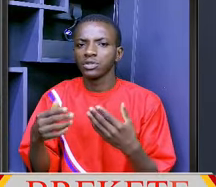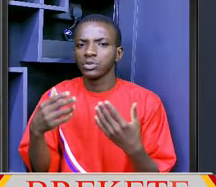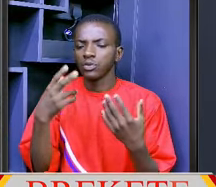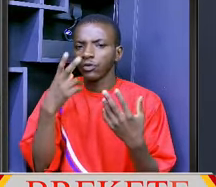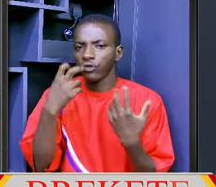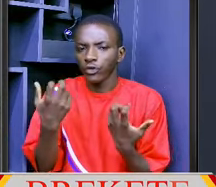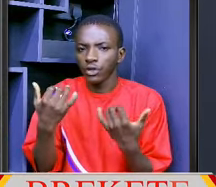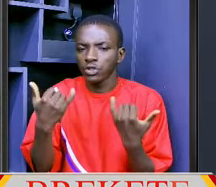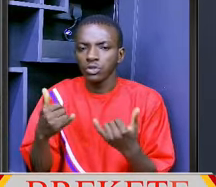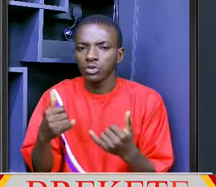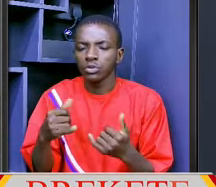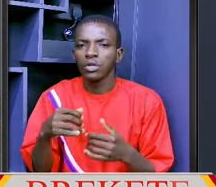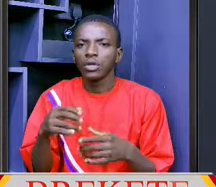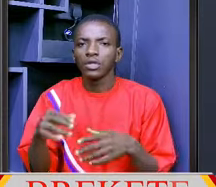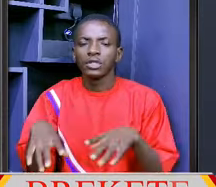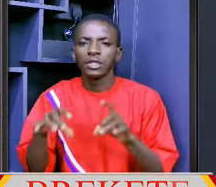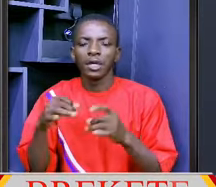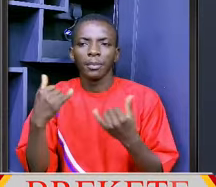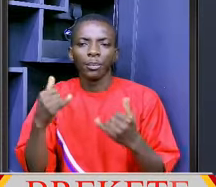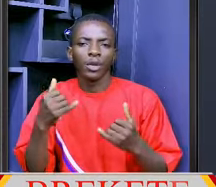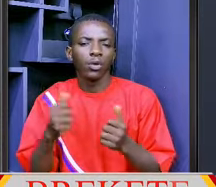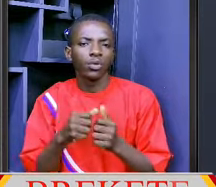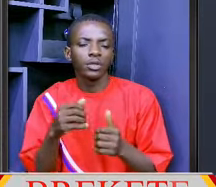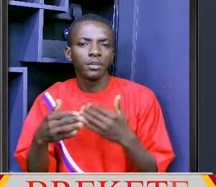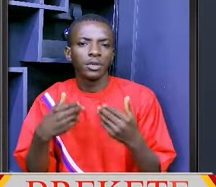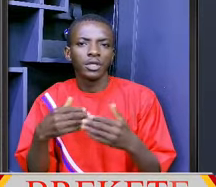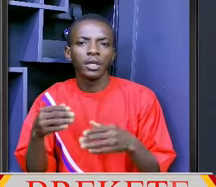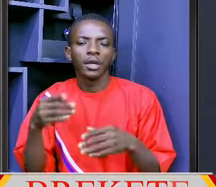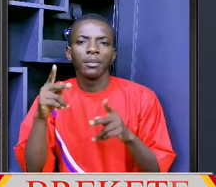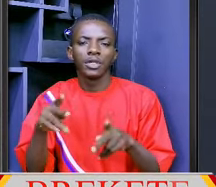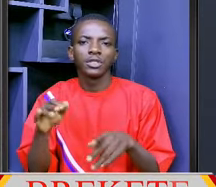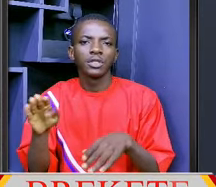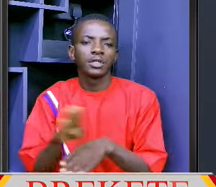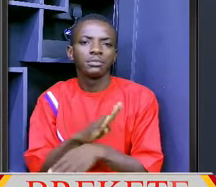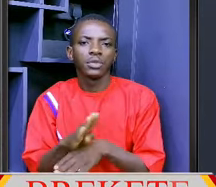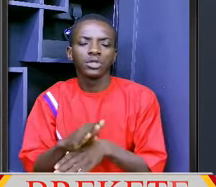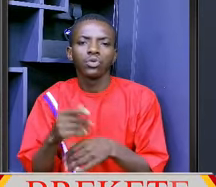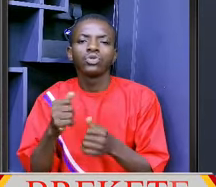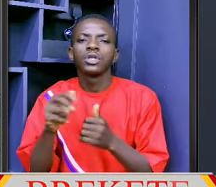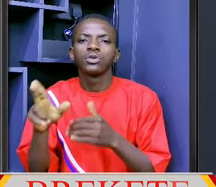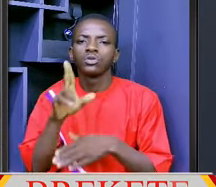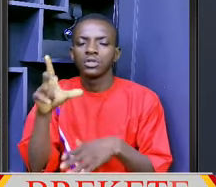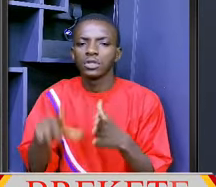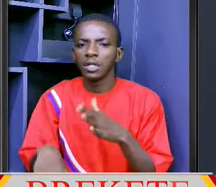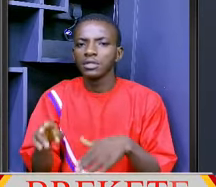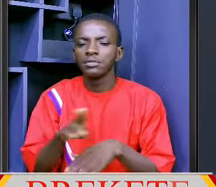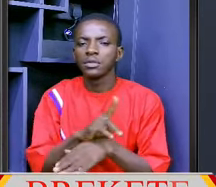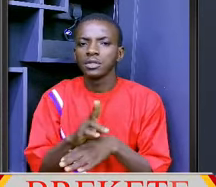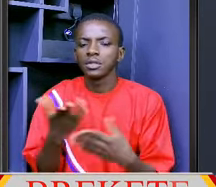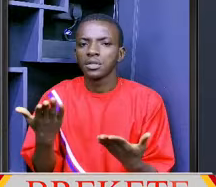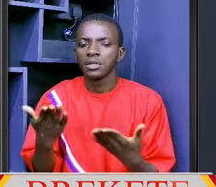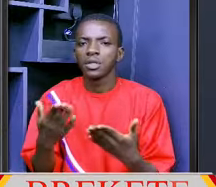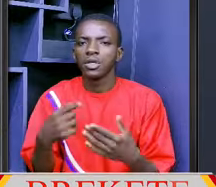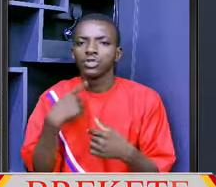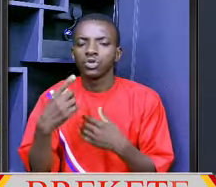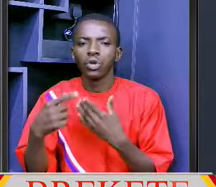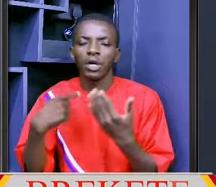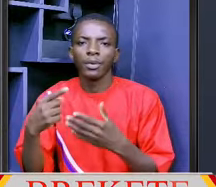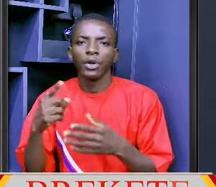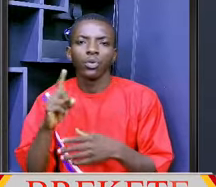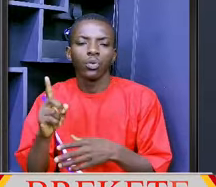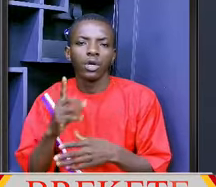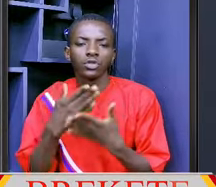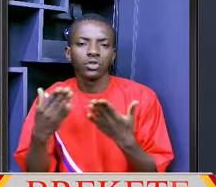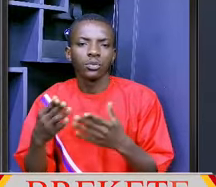be. So the person he they busy, which can useless busy be that? No. When they talk about where